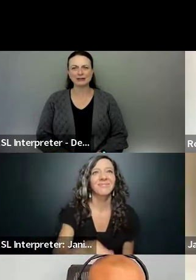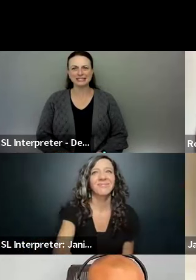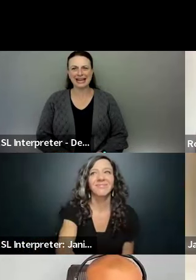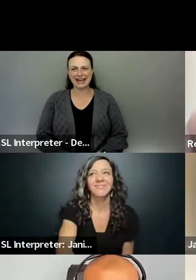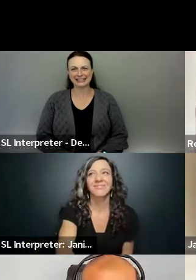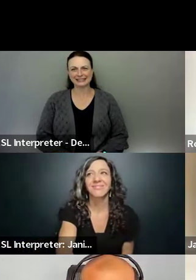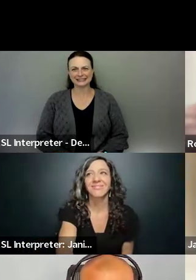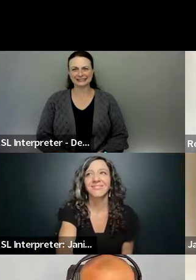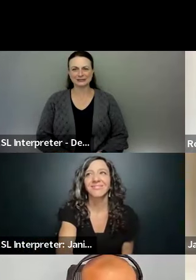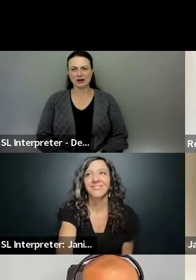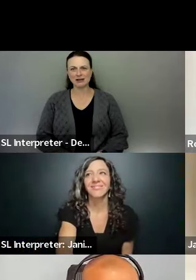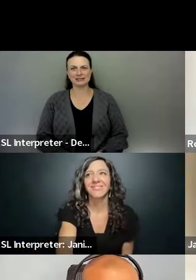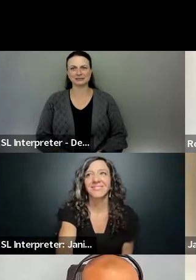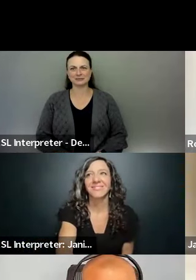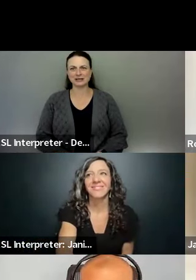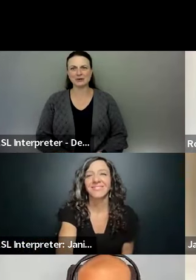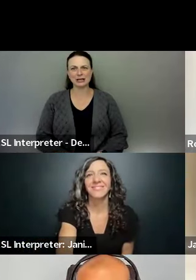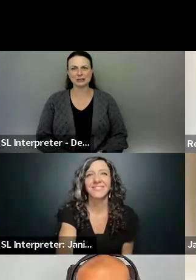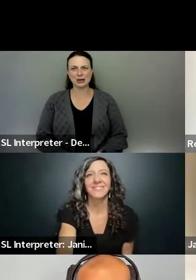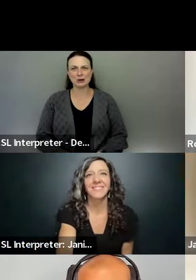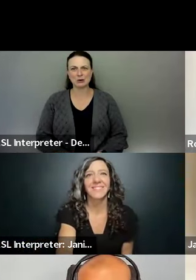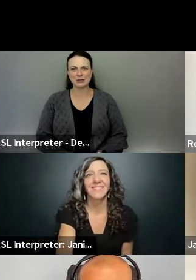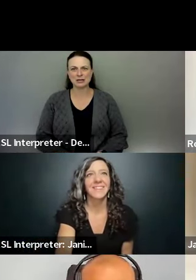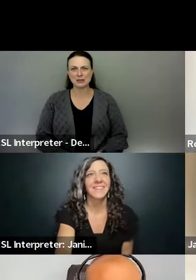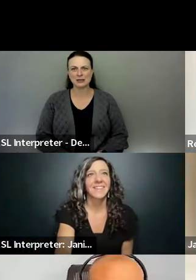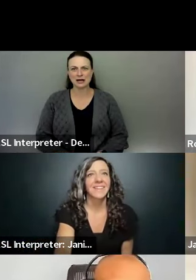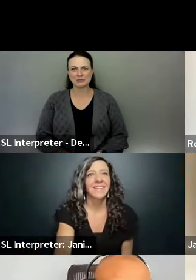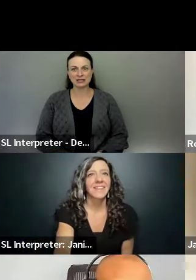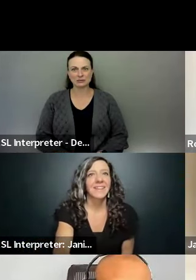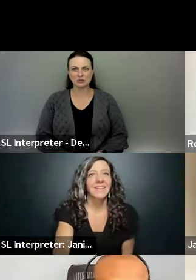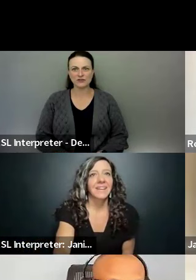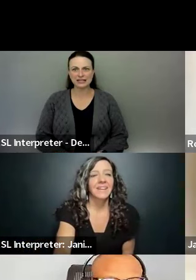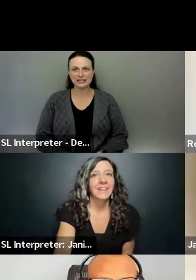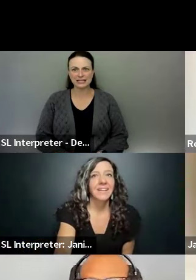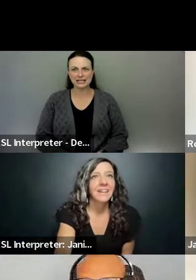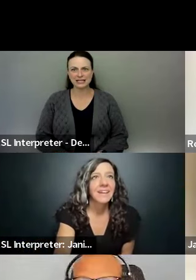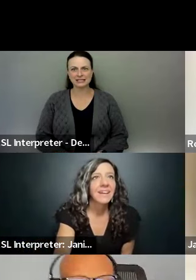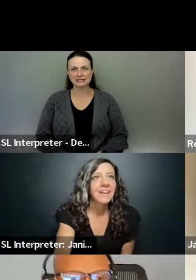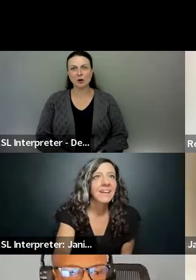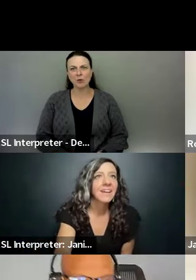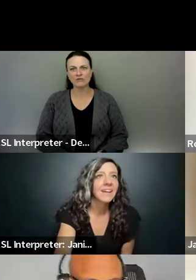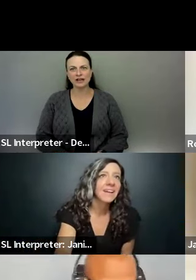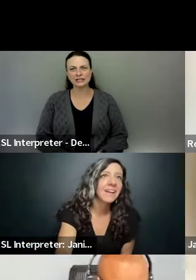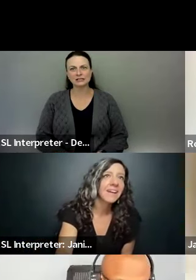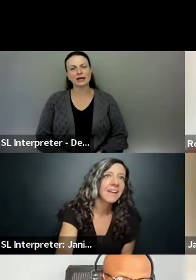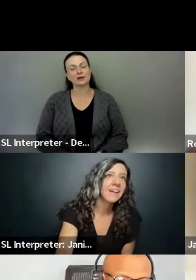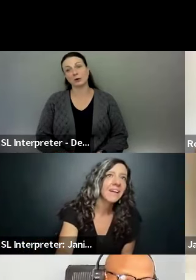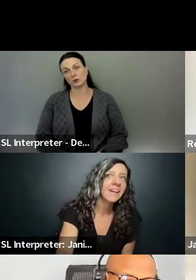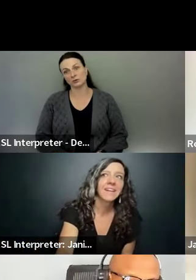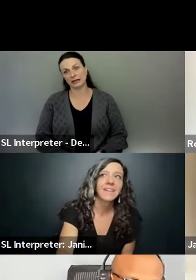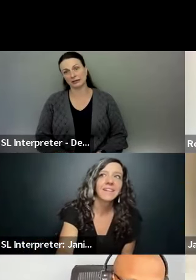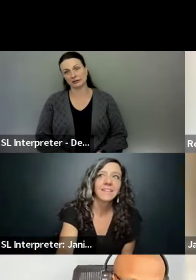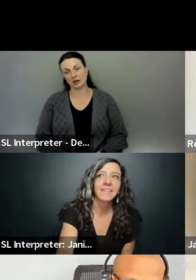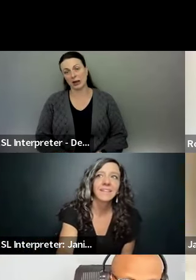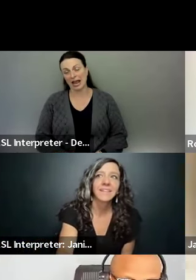good crowd today. Awesome. Okay, so got some new faces and some old faces. I don't mean